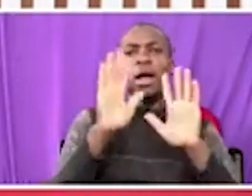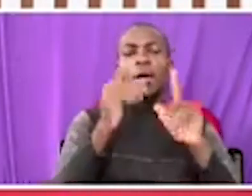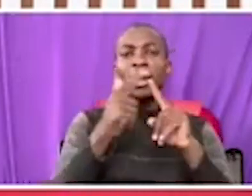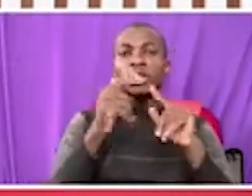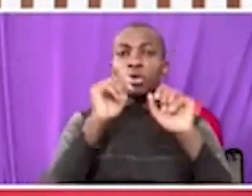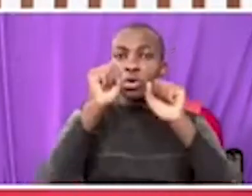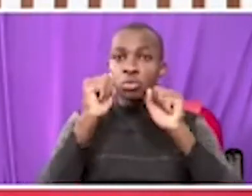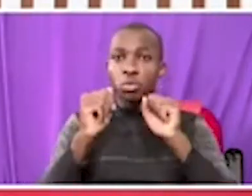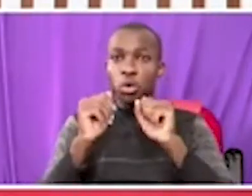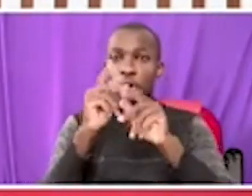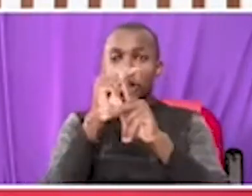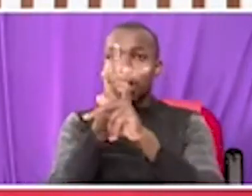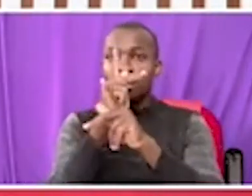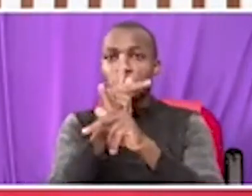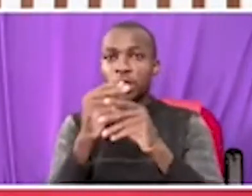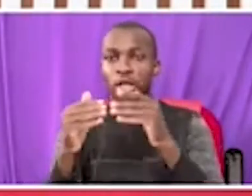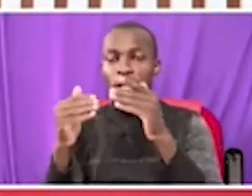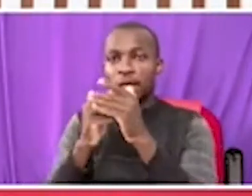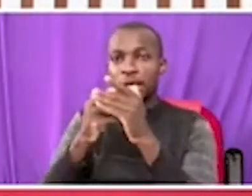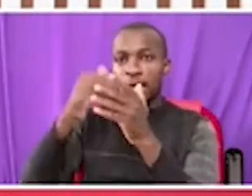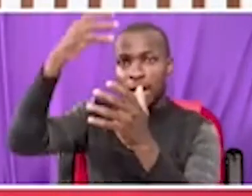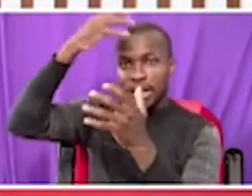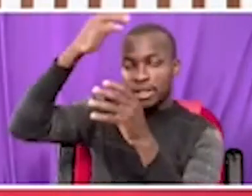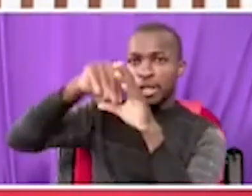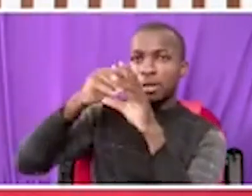them from building a nest on my head.